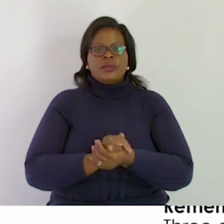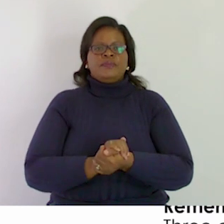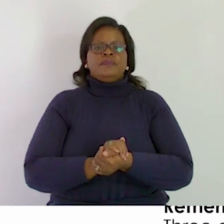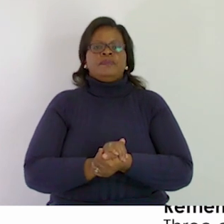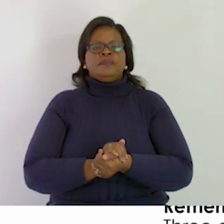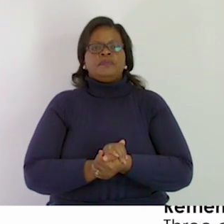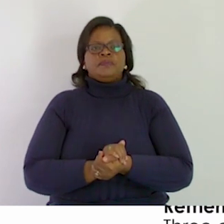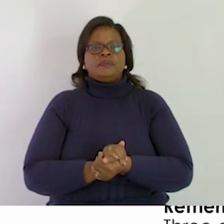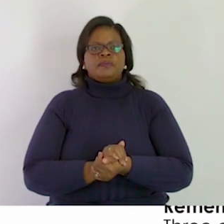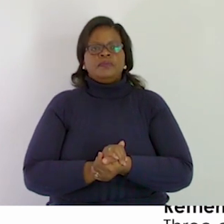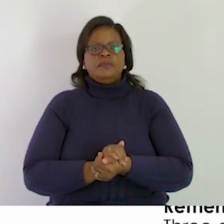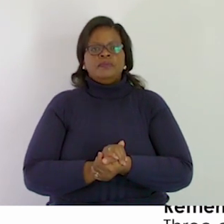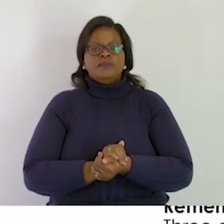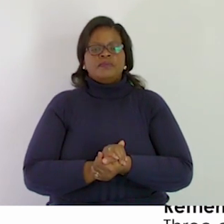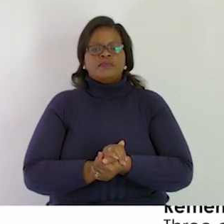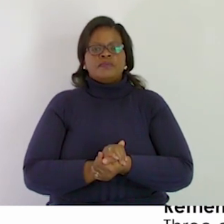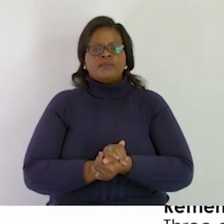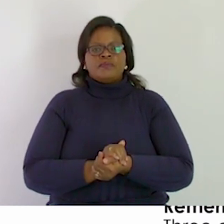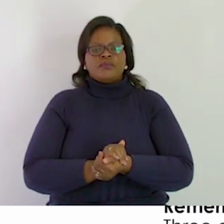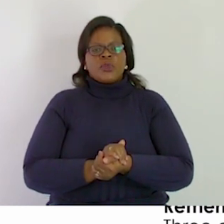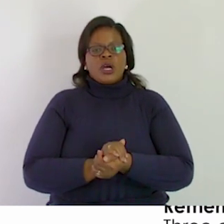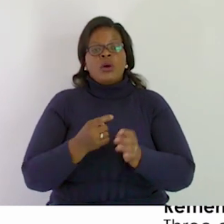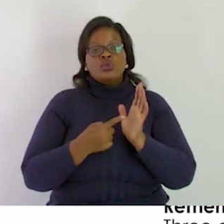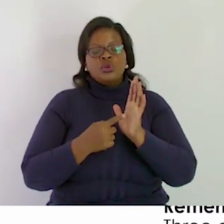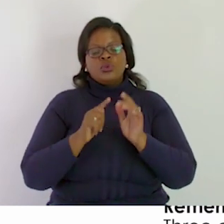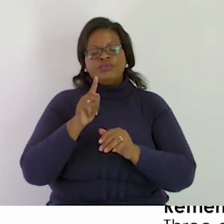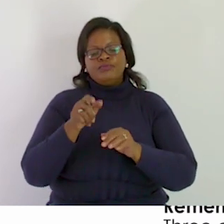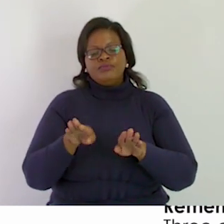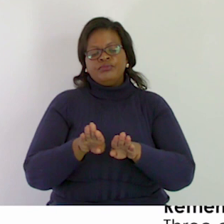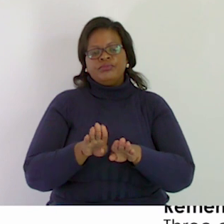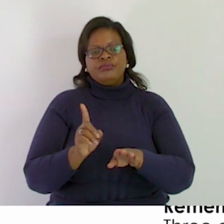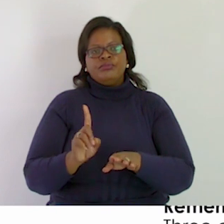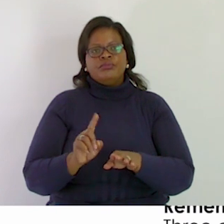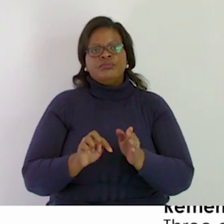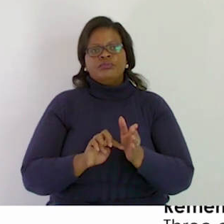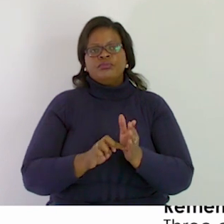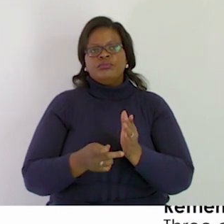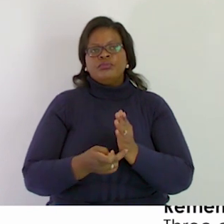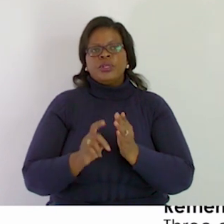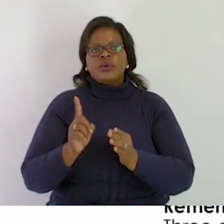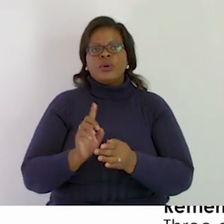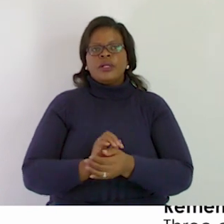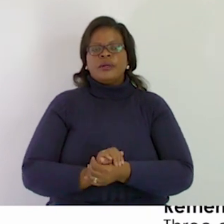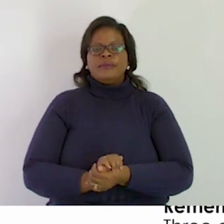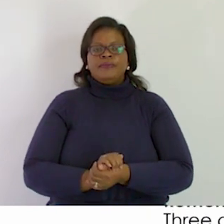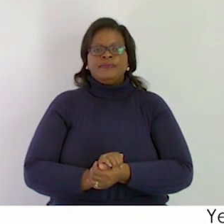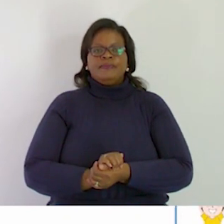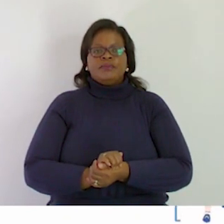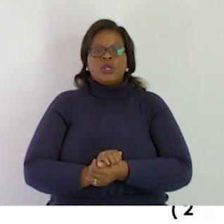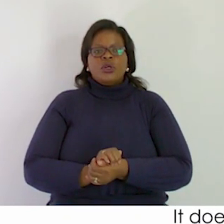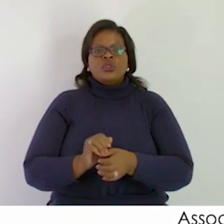it. And I will show you later what I mean. Okay, now let's go to communicative